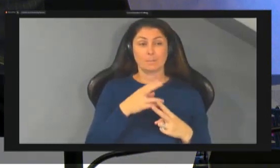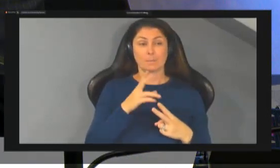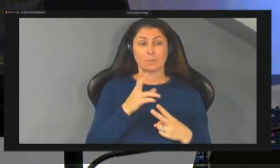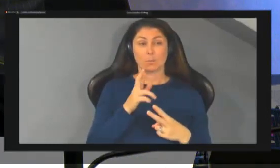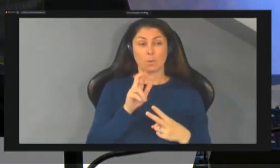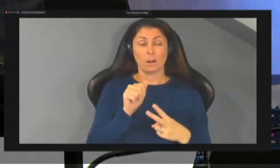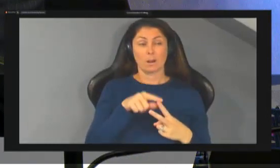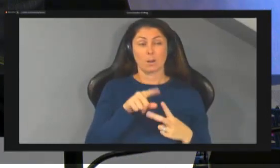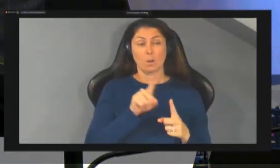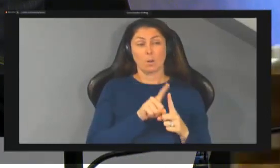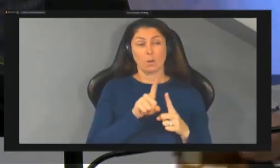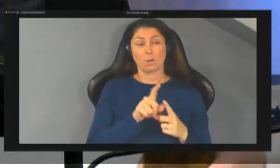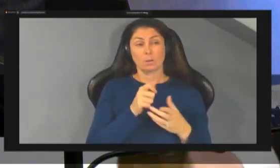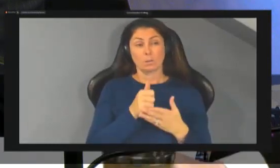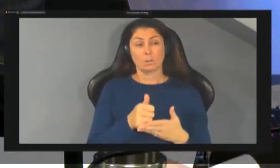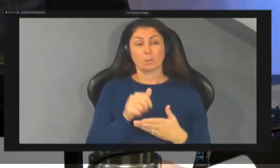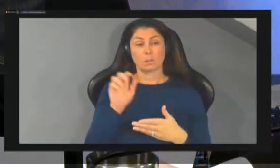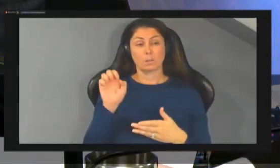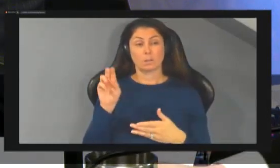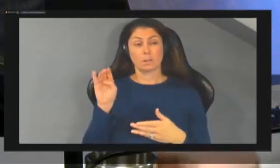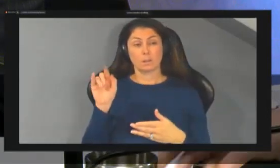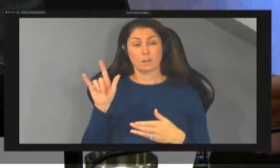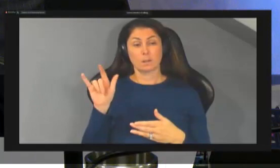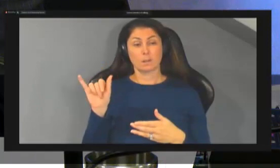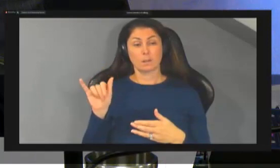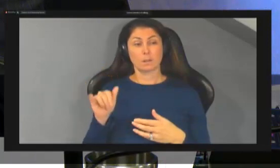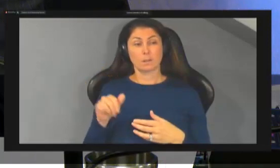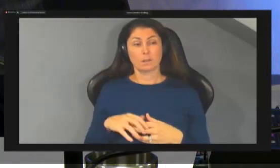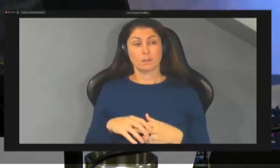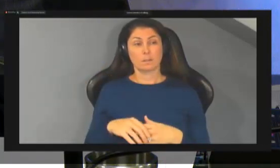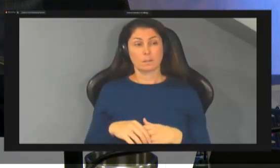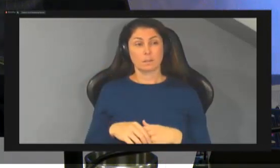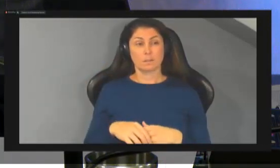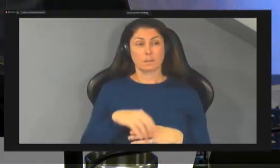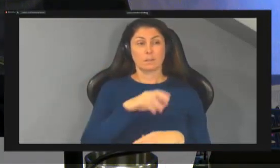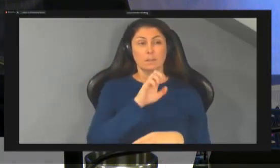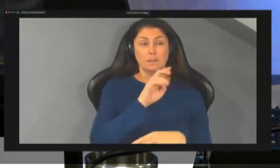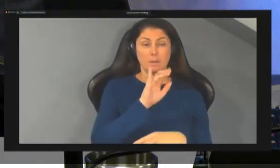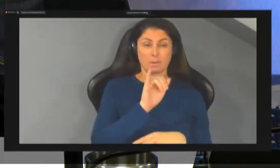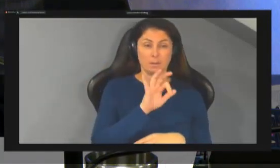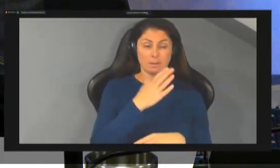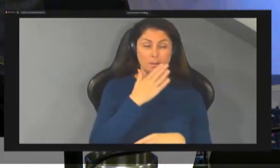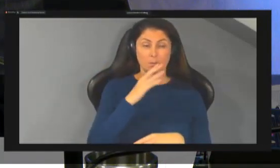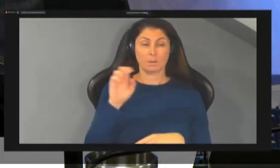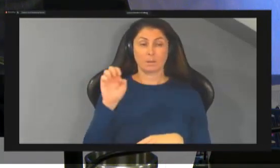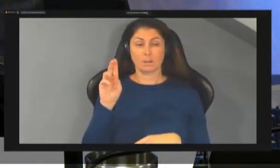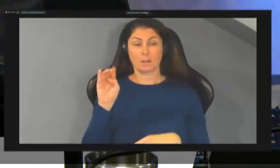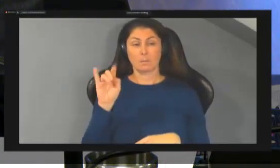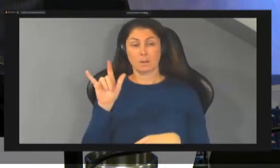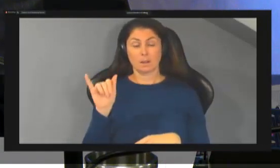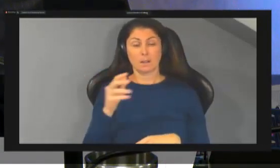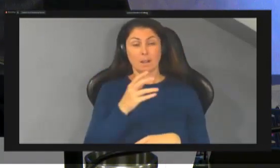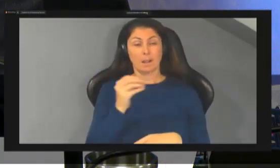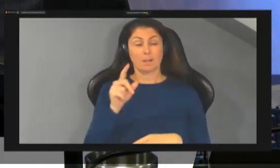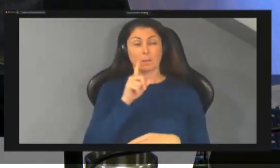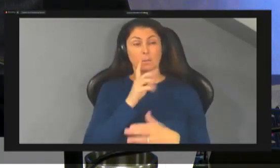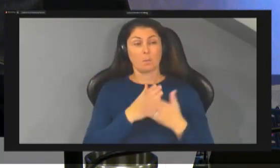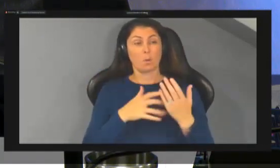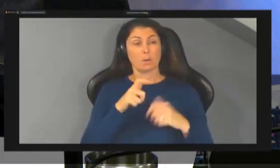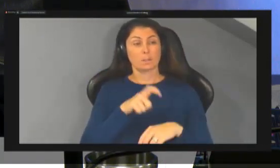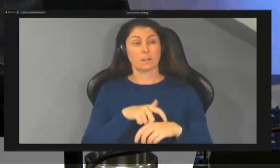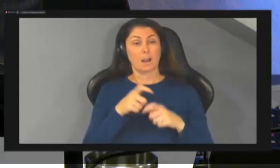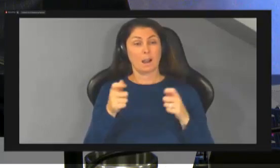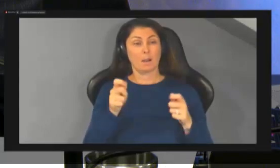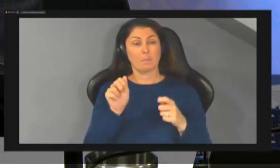also assists. Emily Kotchek. Hmm? Emily. Yeah. Yes, thank you. There's Emily, and then there's a part-time admin that